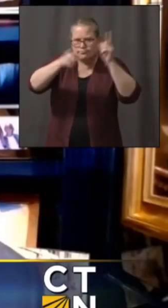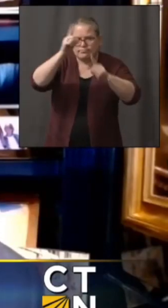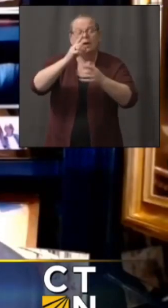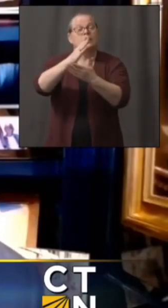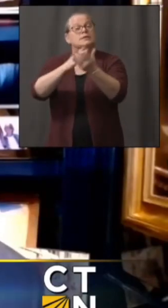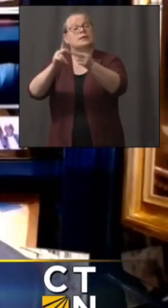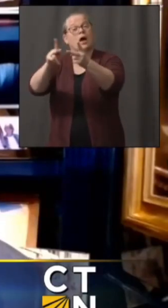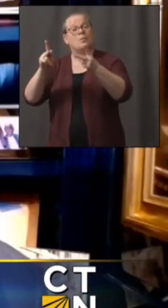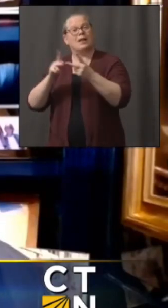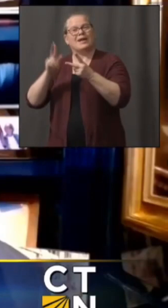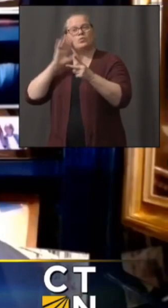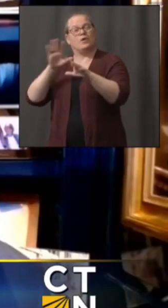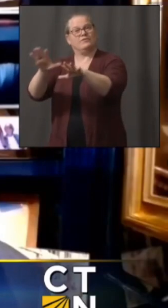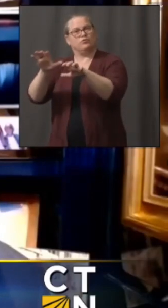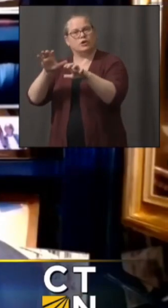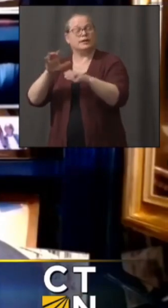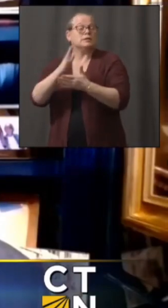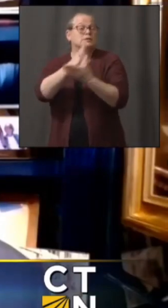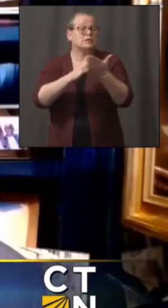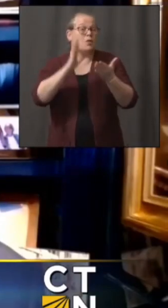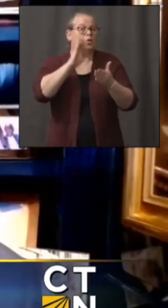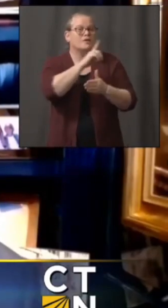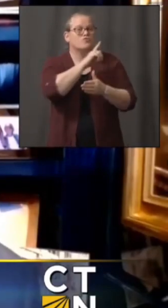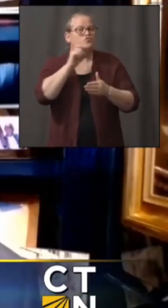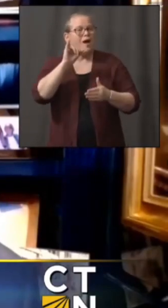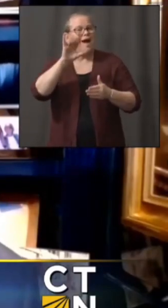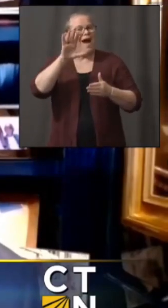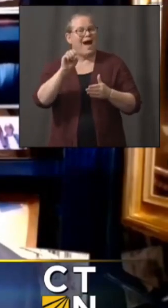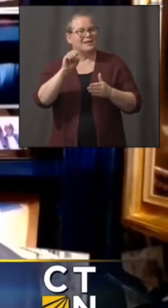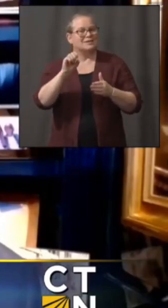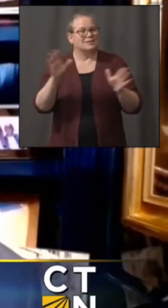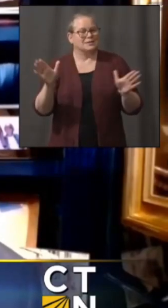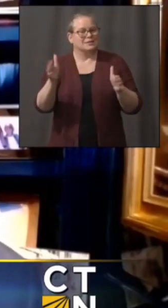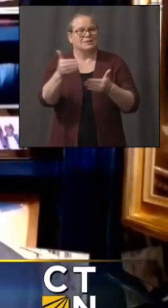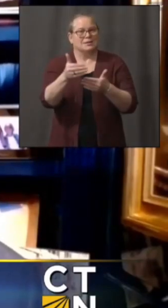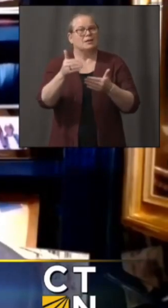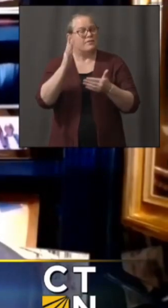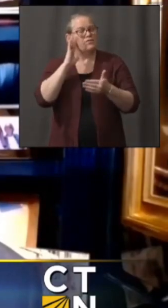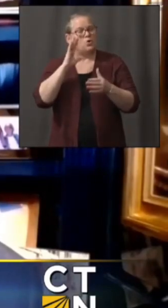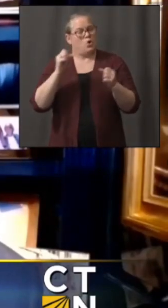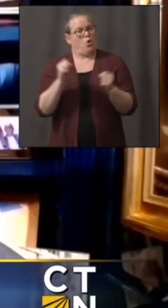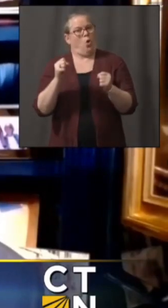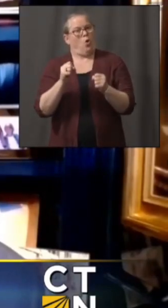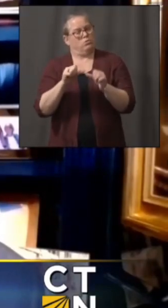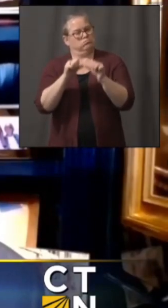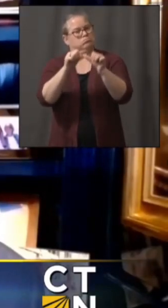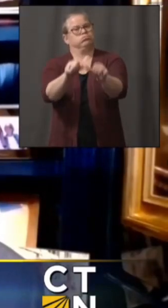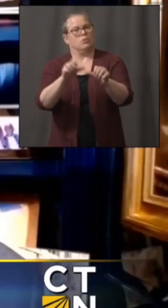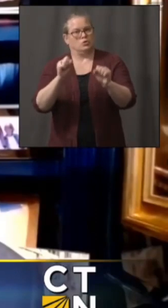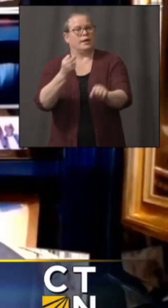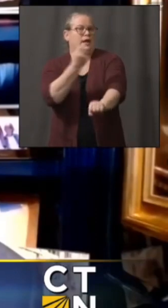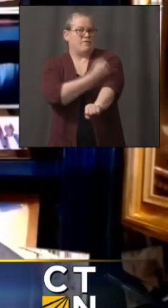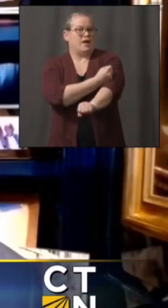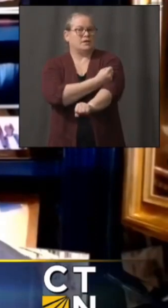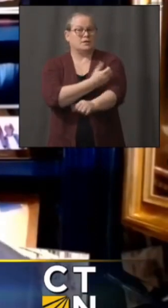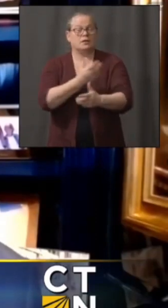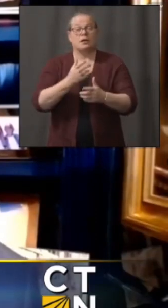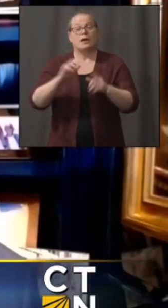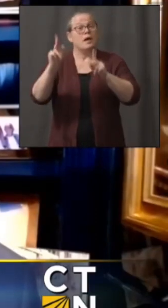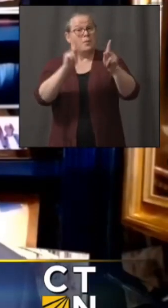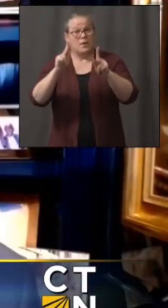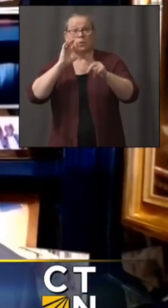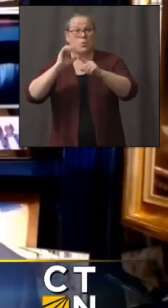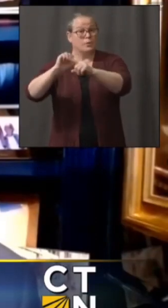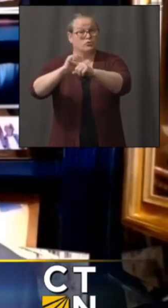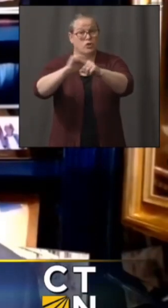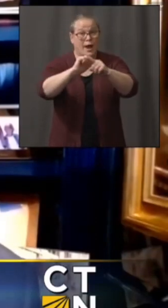can be kept cold enough, long enough that we can get those vaccines out. And we're going to be training people to make sure we have the people in place to